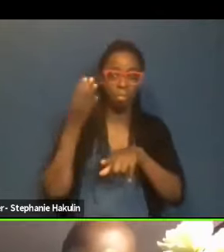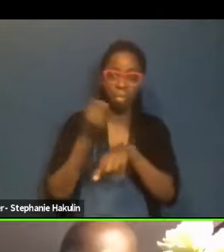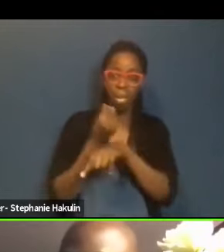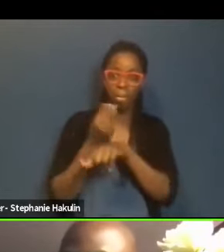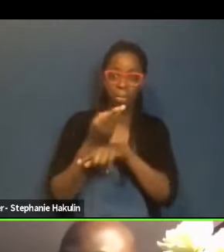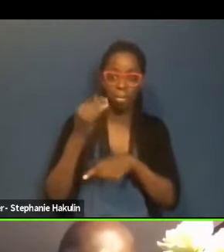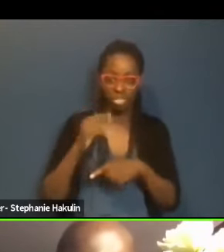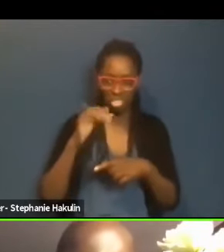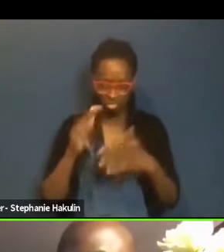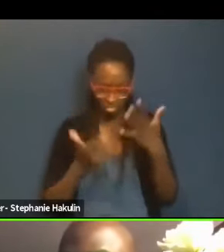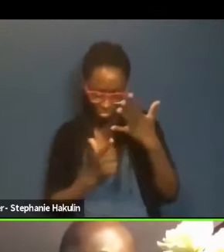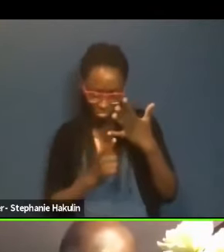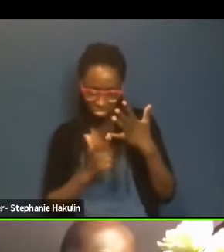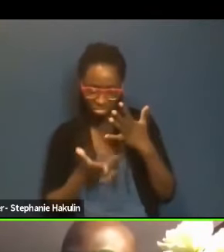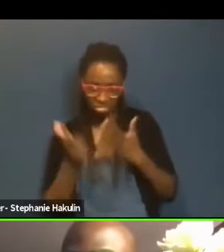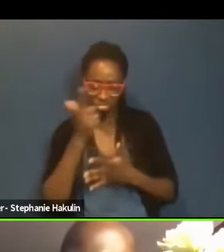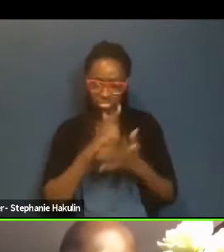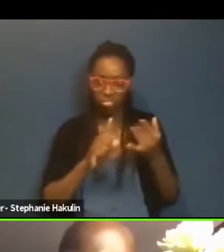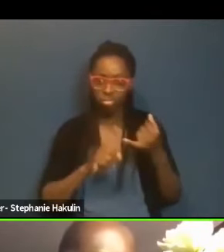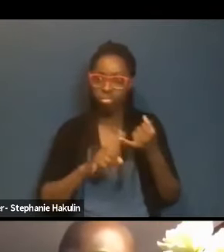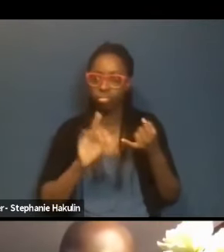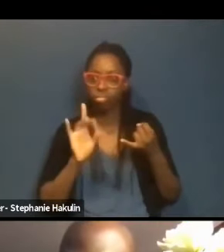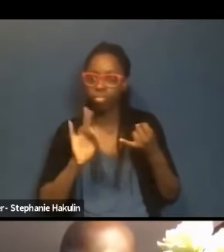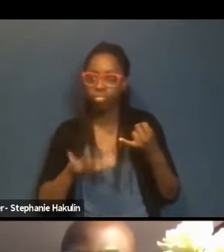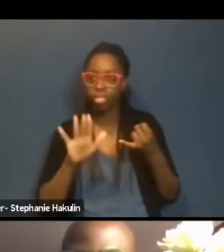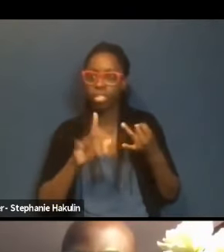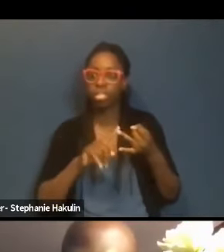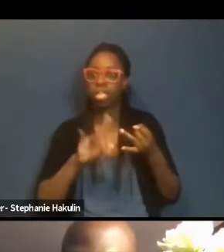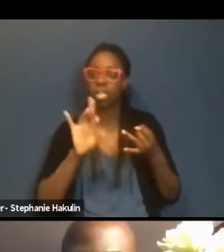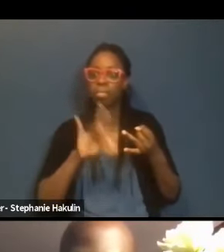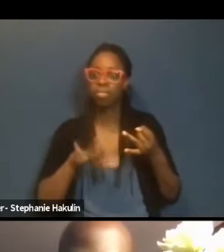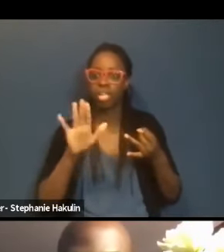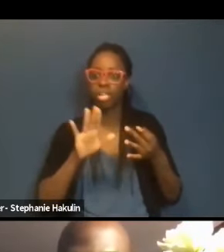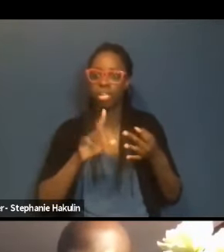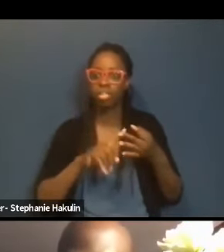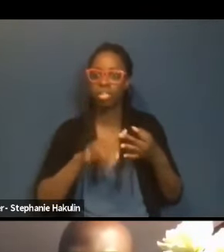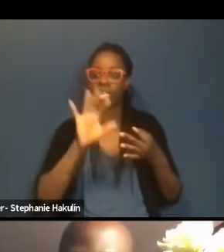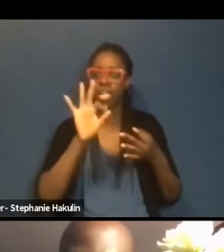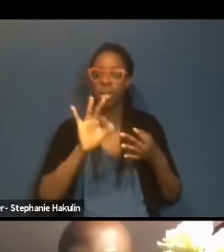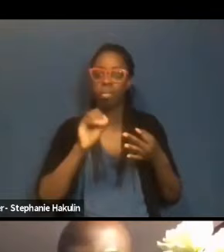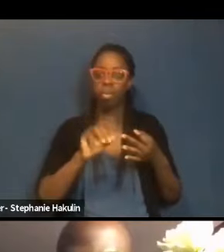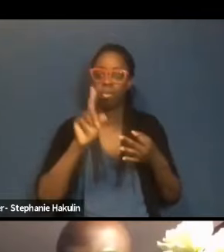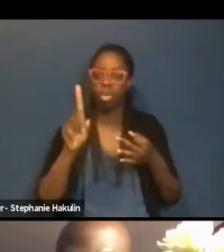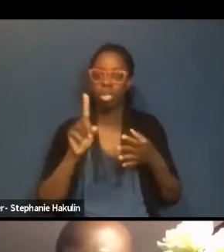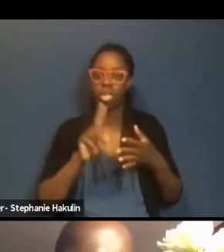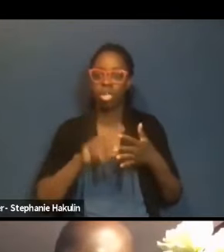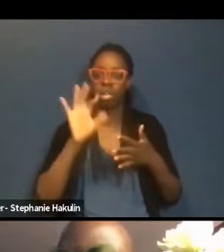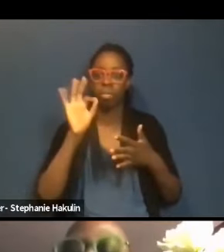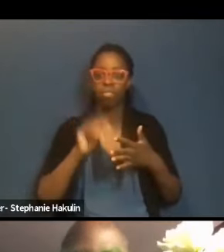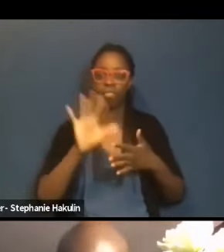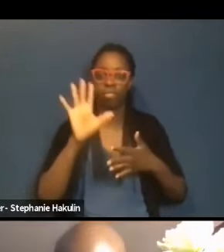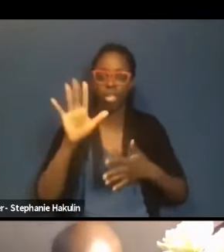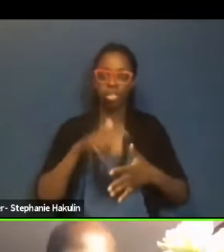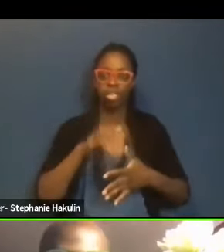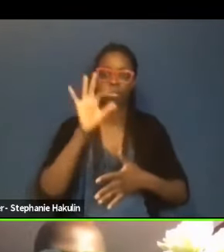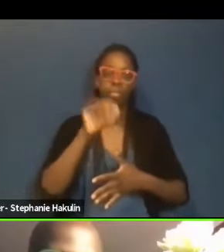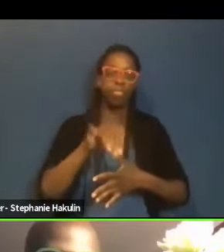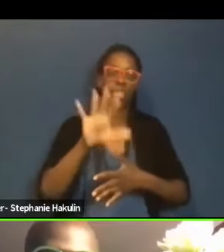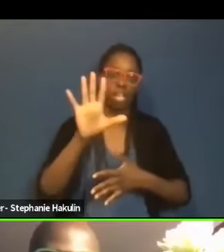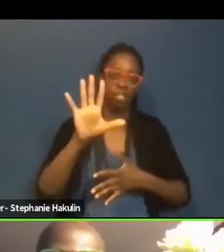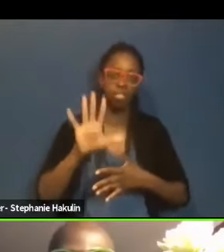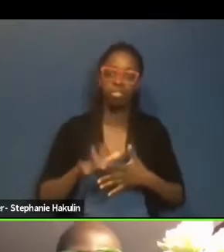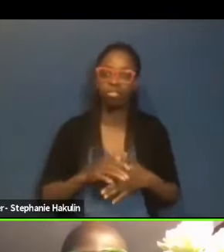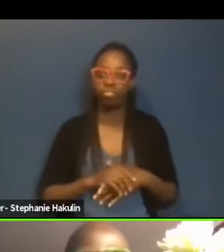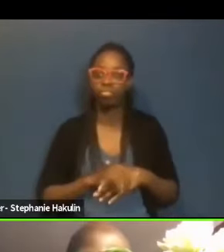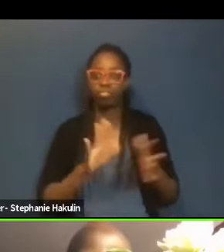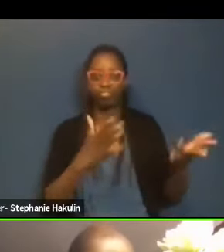Mm-hmm. We got an 8.5. Mm. We got a 9.1, mm. a 9.5, and another 9.5. Give it up for those poets, though. All right,